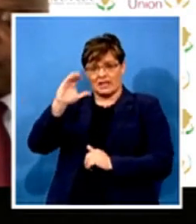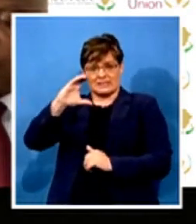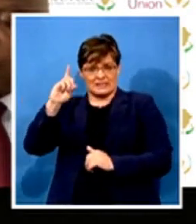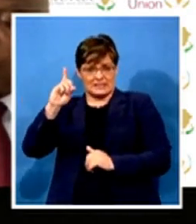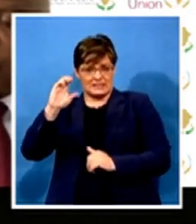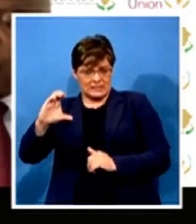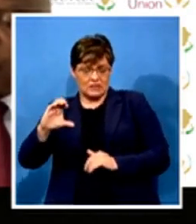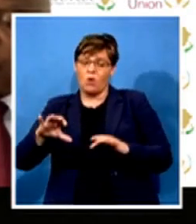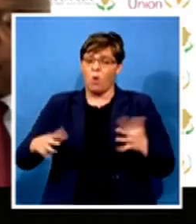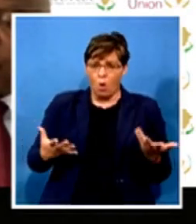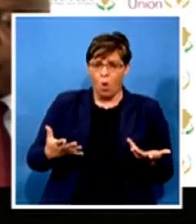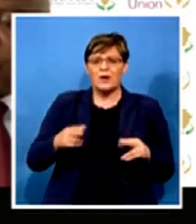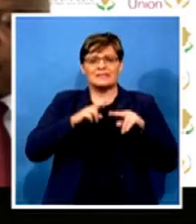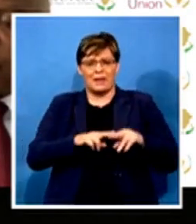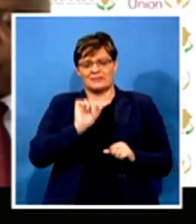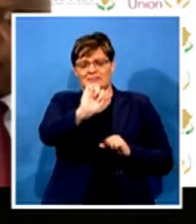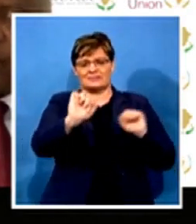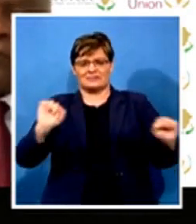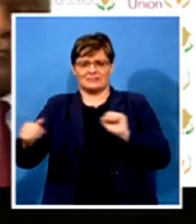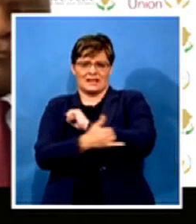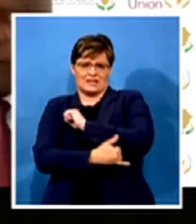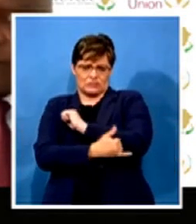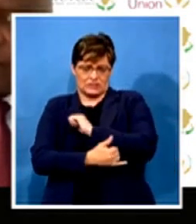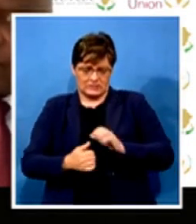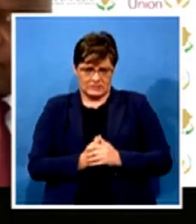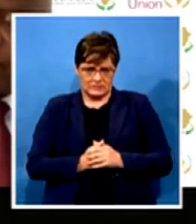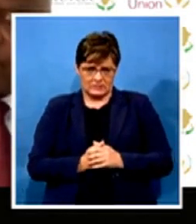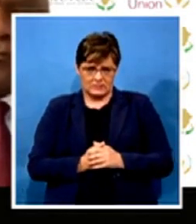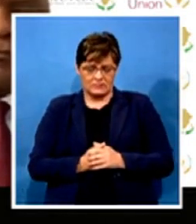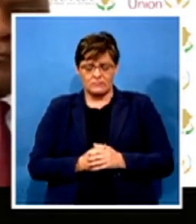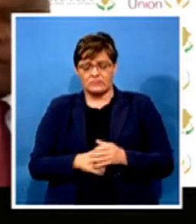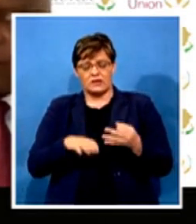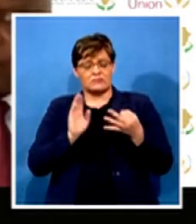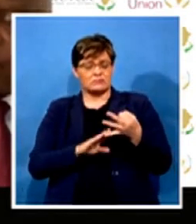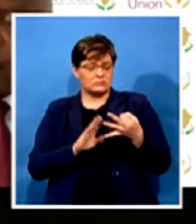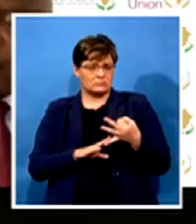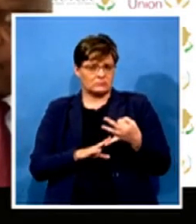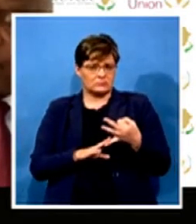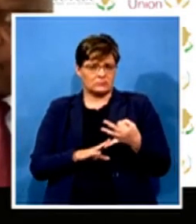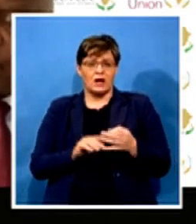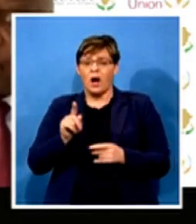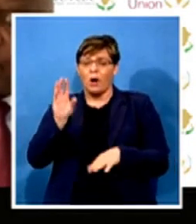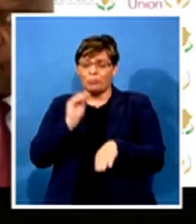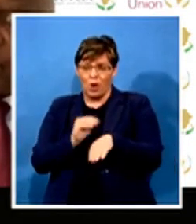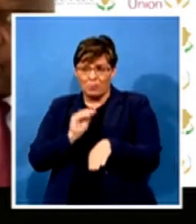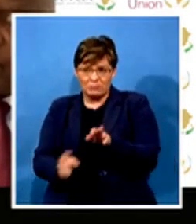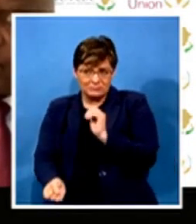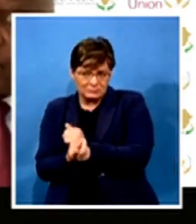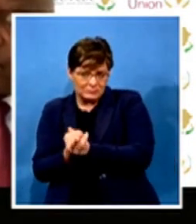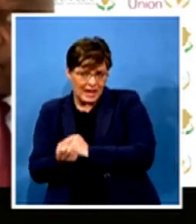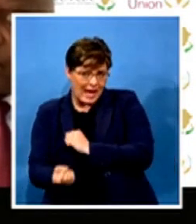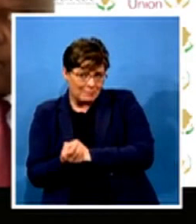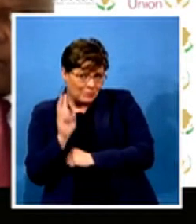country? And also, do you anticipate problems in this regard? So those are the first questions that are coming from